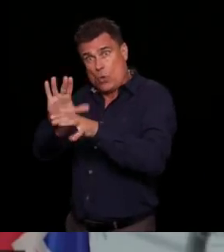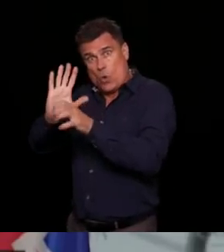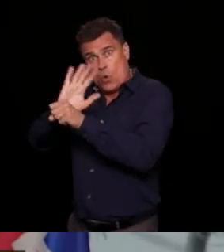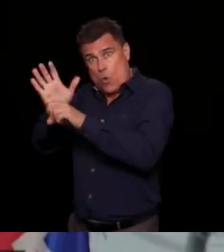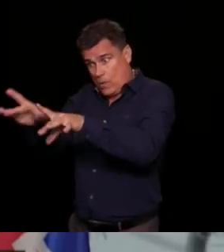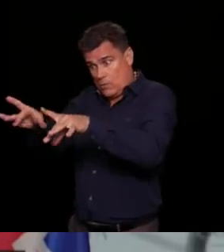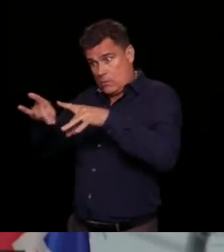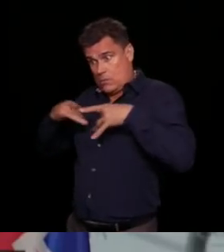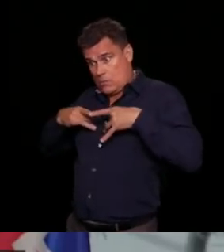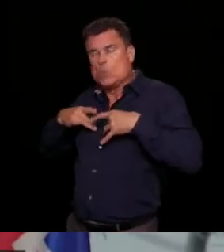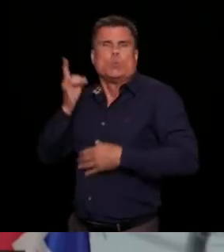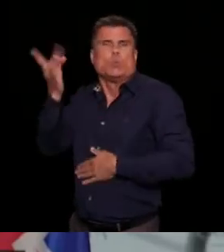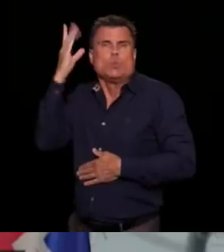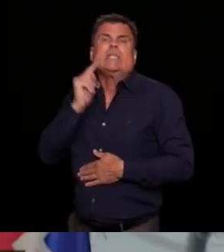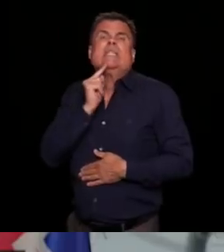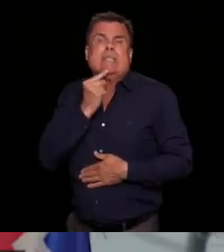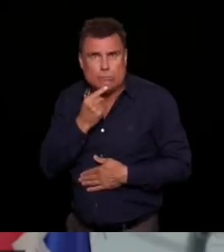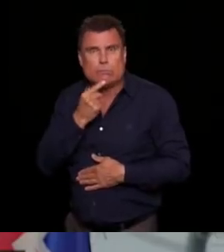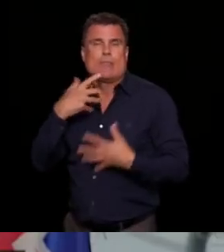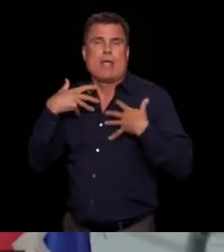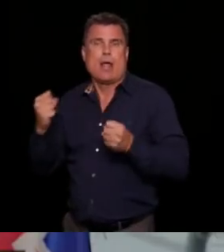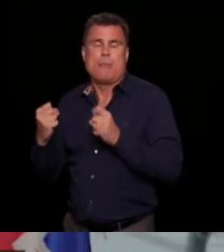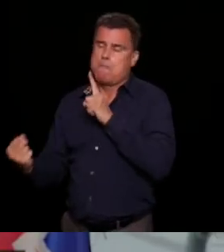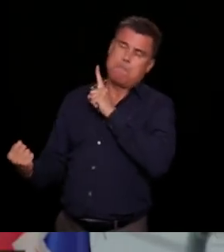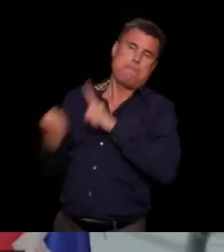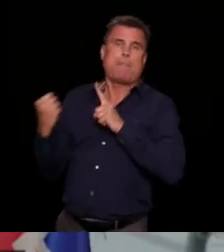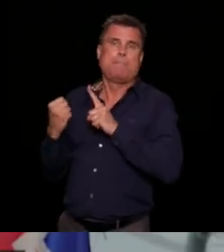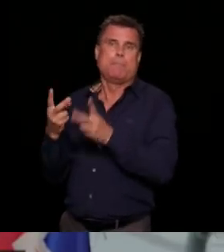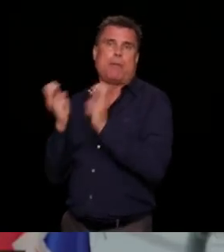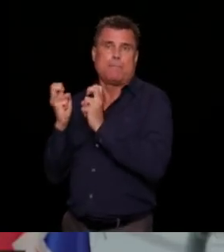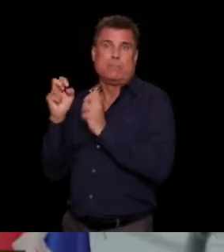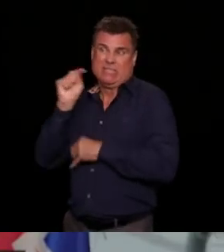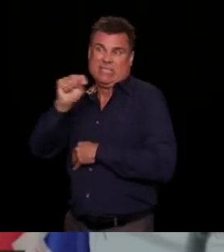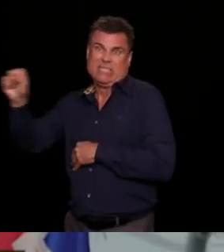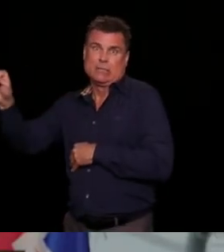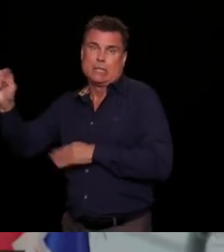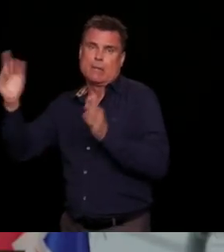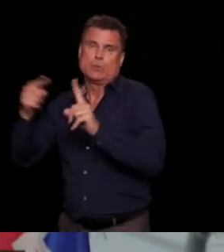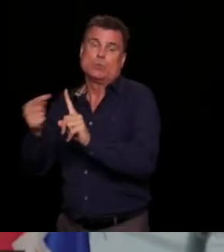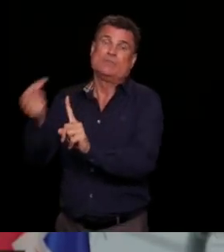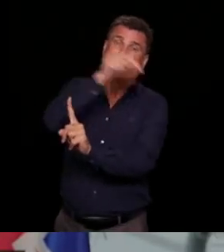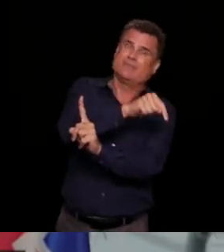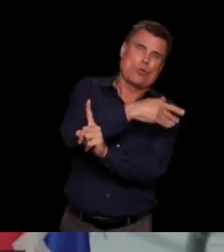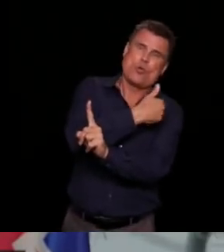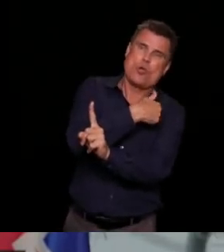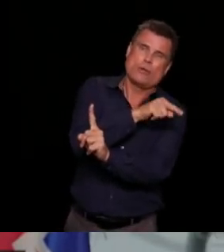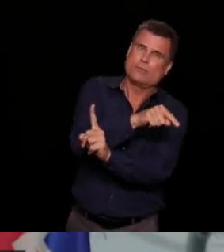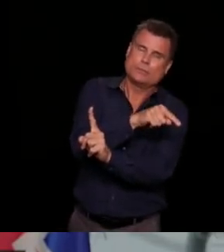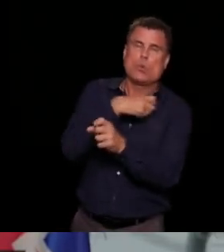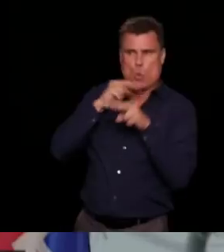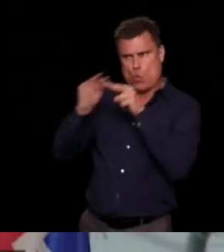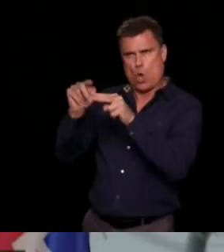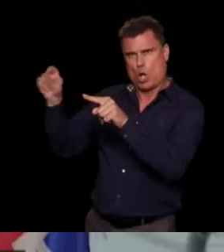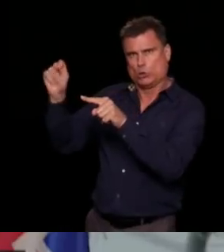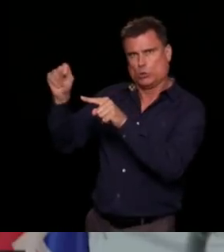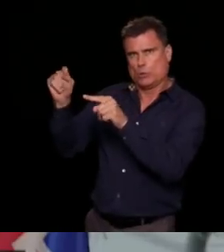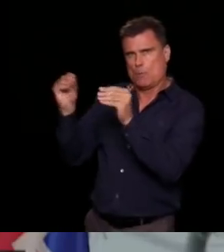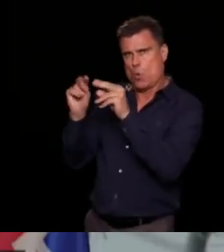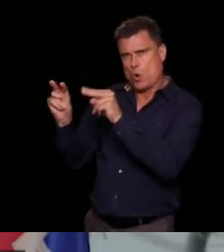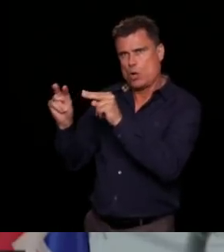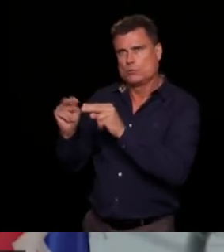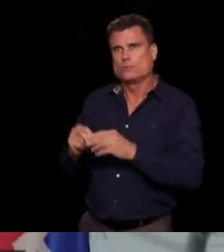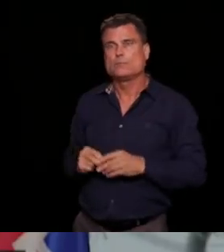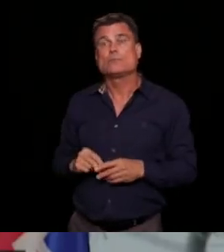but my comments were really relating to the fact that that's a trend that we monitor on a regular basis, because one of our goals is to